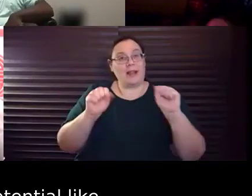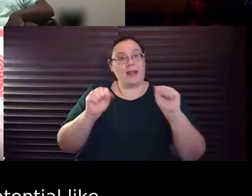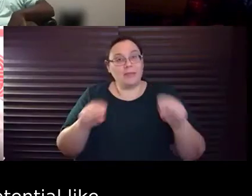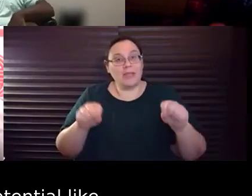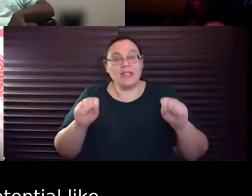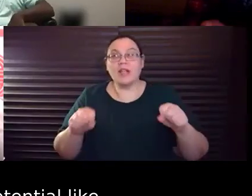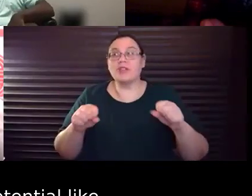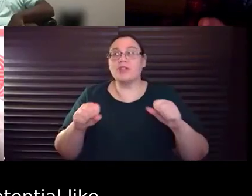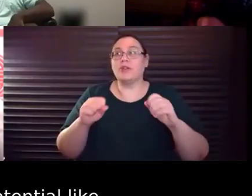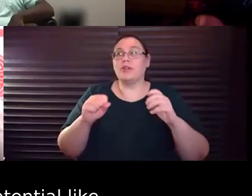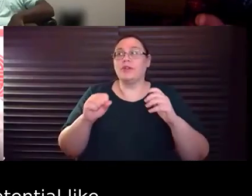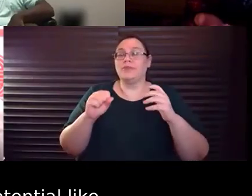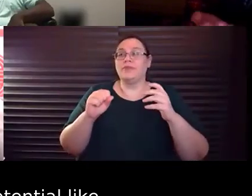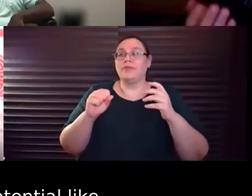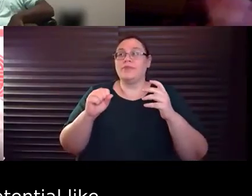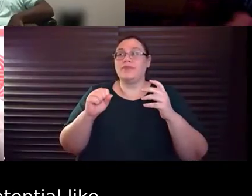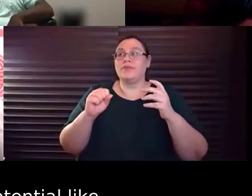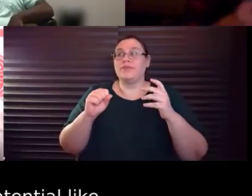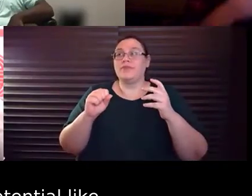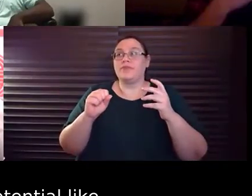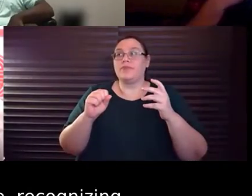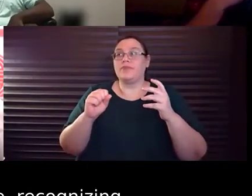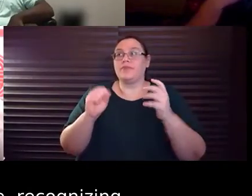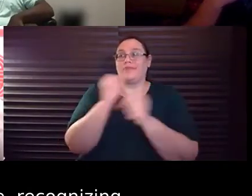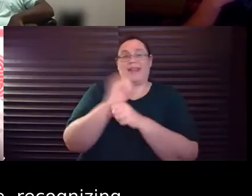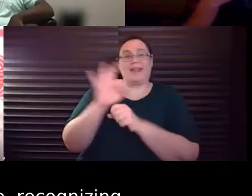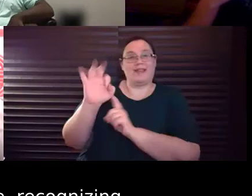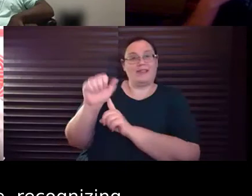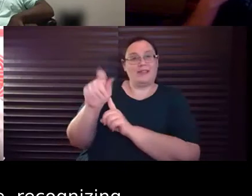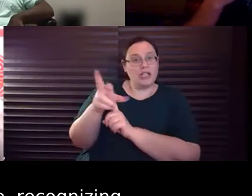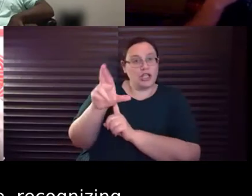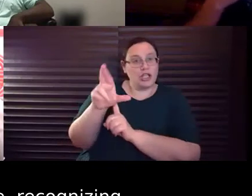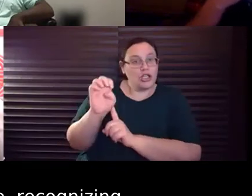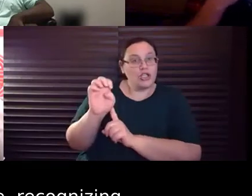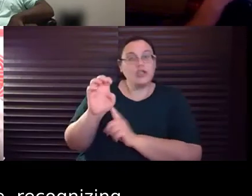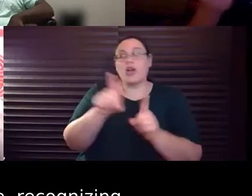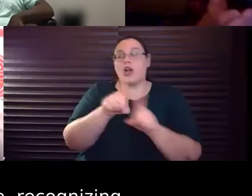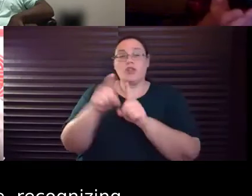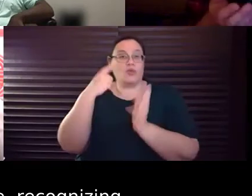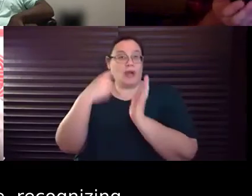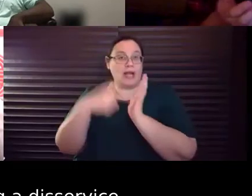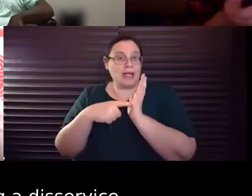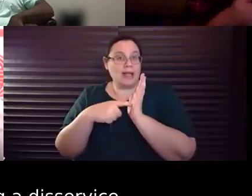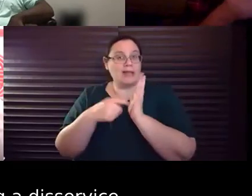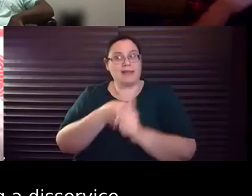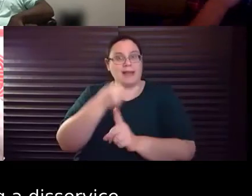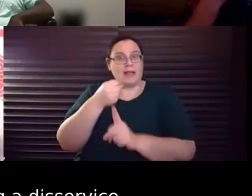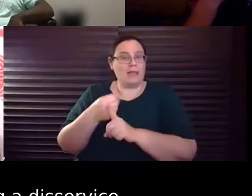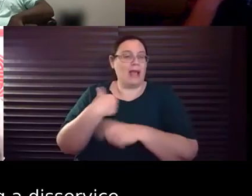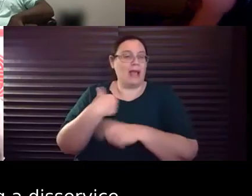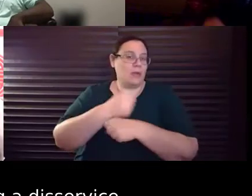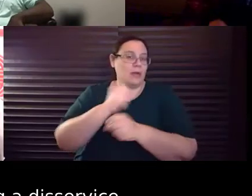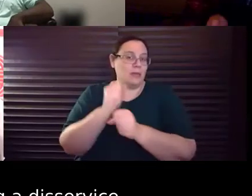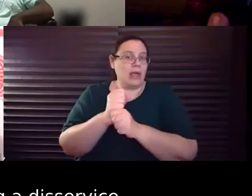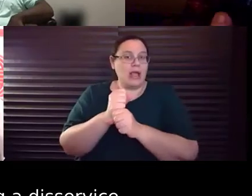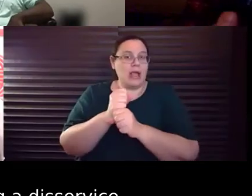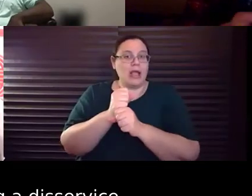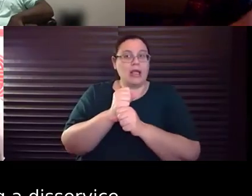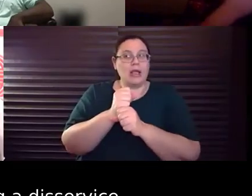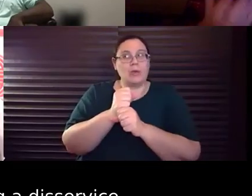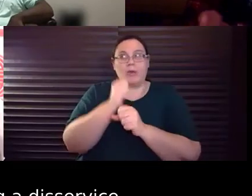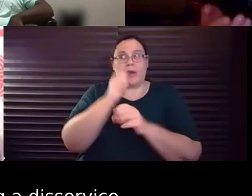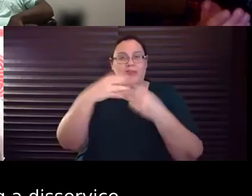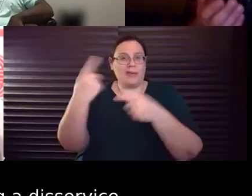like this at making a feature, and also like recognizing the impact we could make, that like we're doing a disservice by